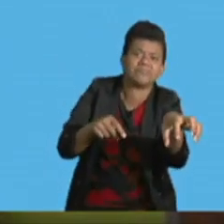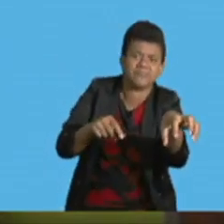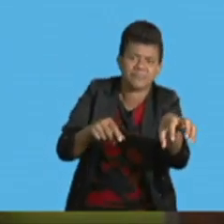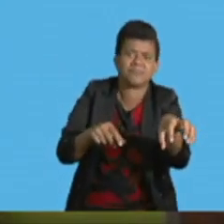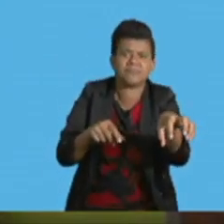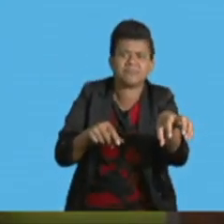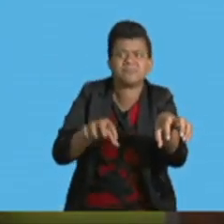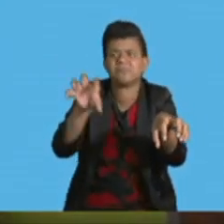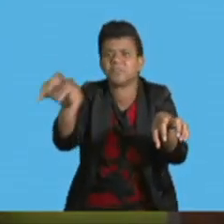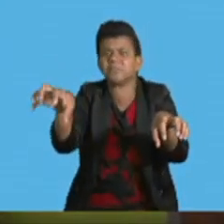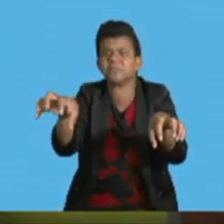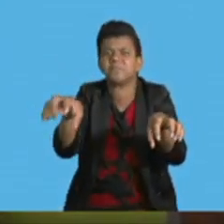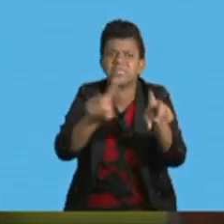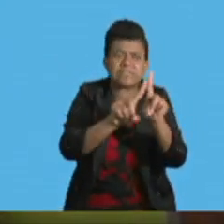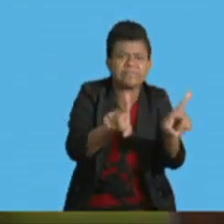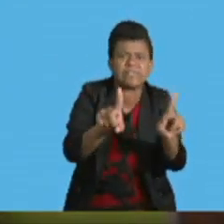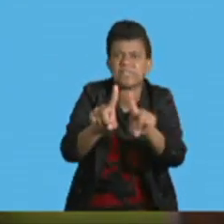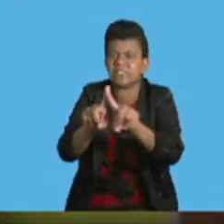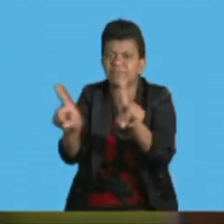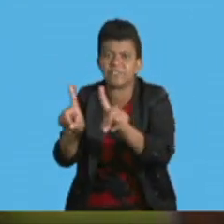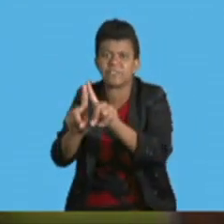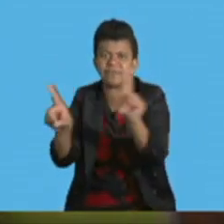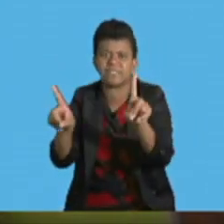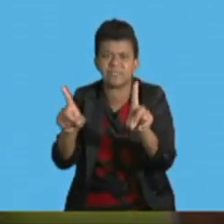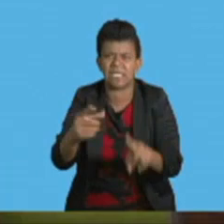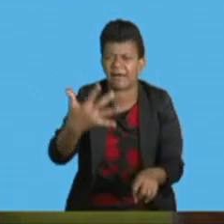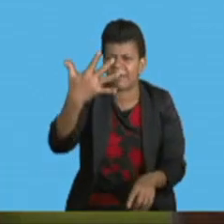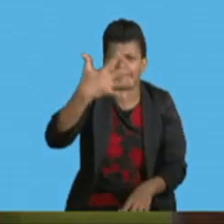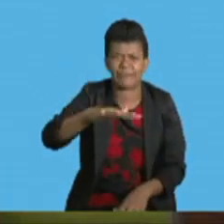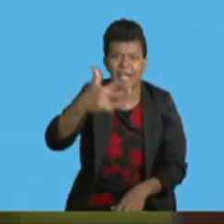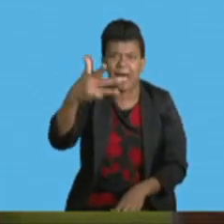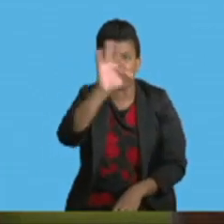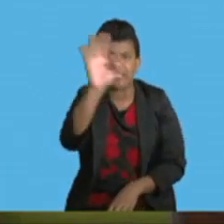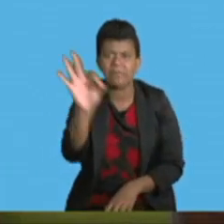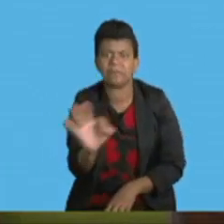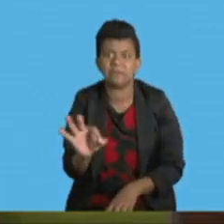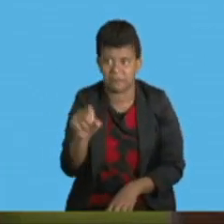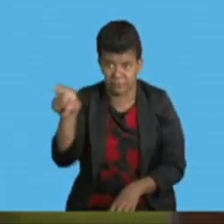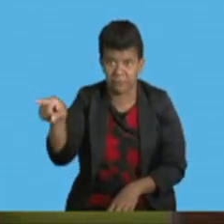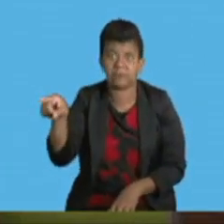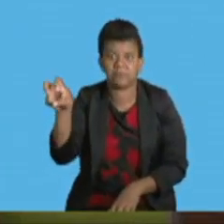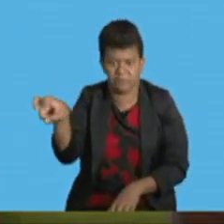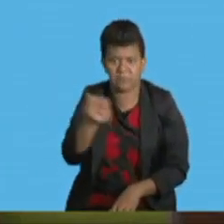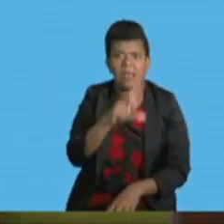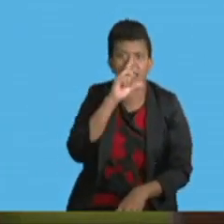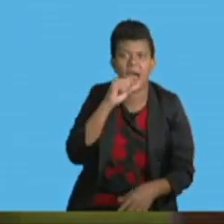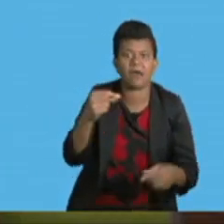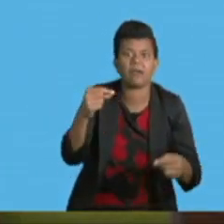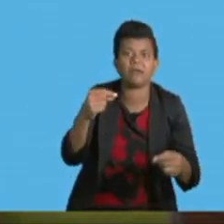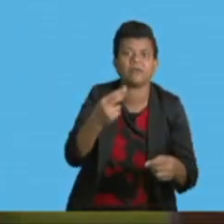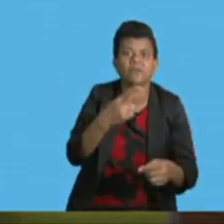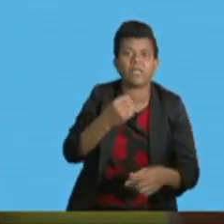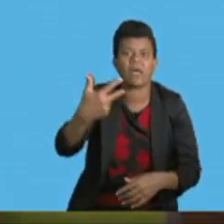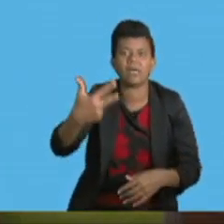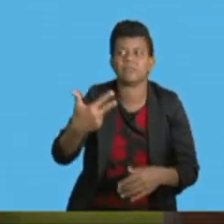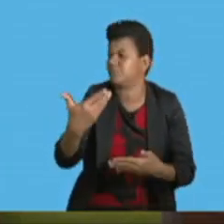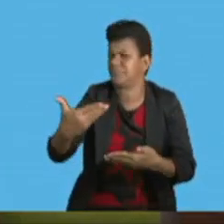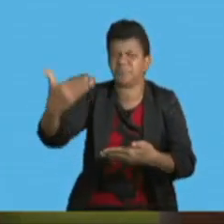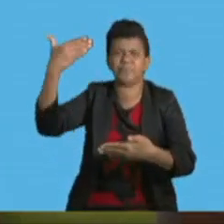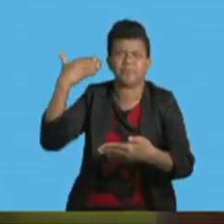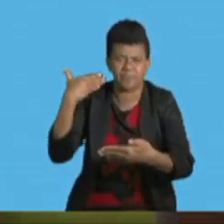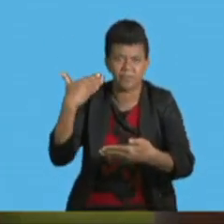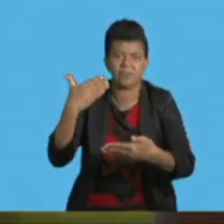producers contributed to around 59 to 60% of our electricity demand in the year 2018. Mr. Speaker, sir,